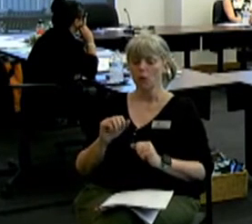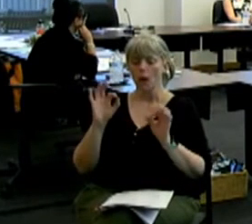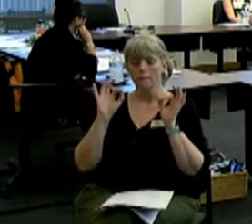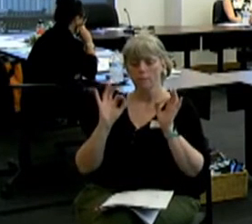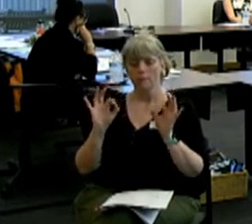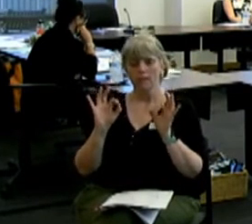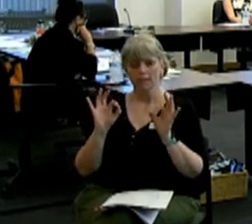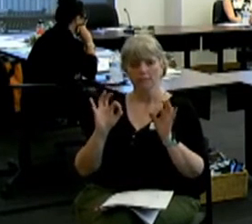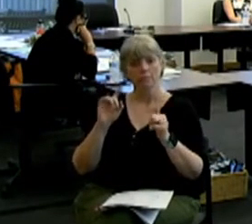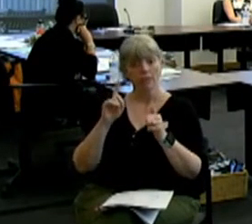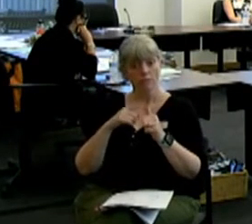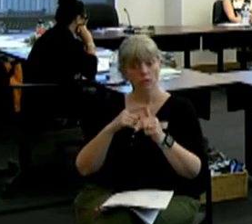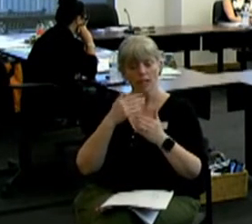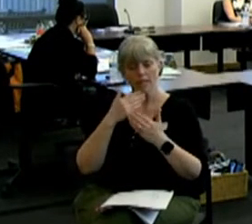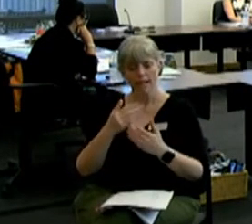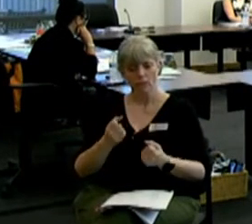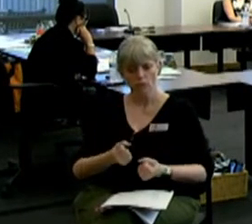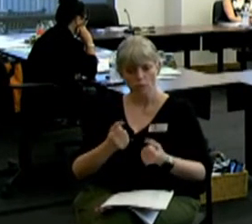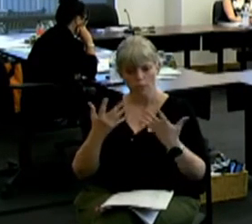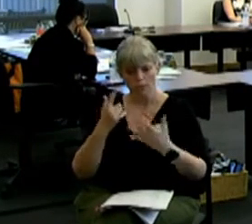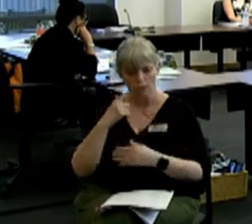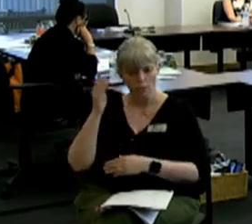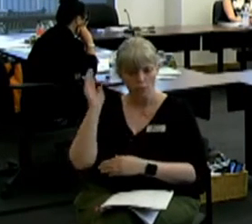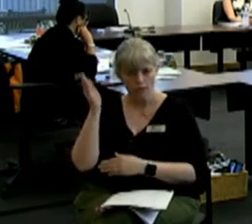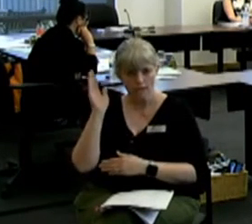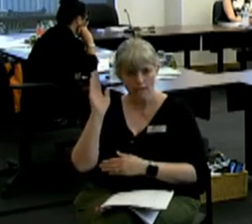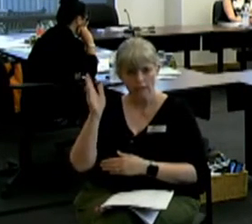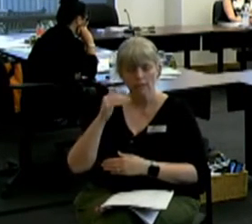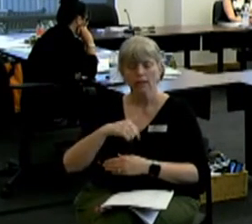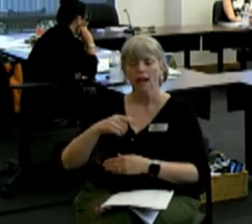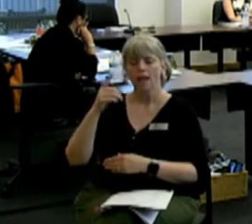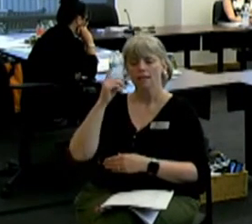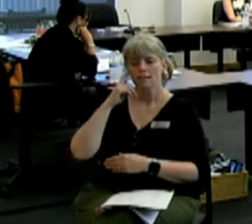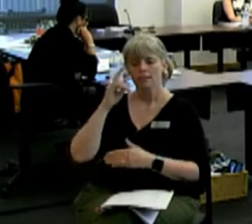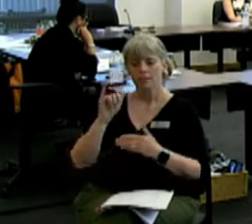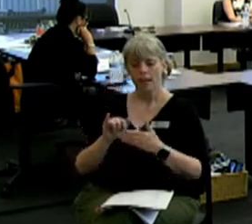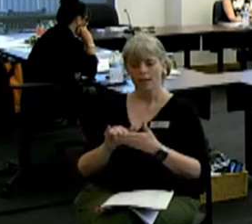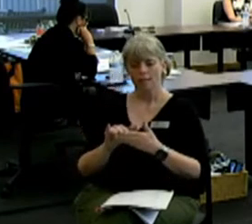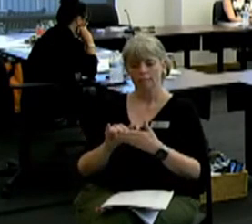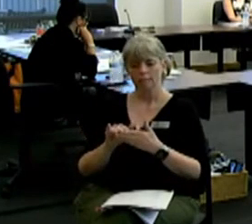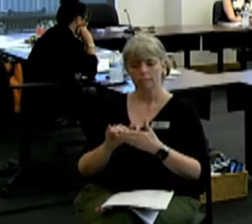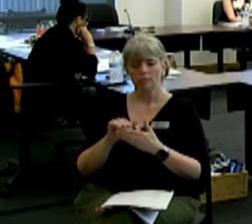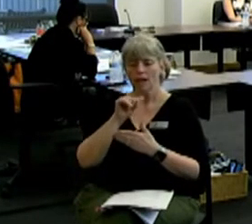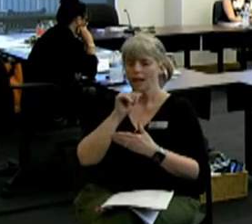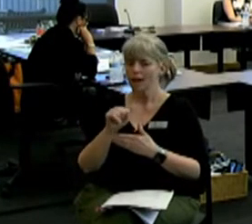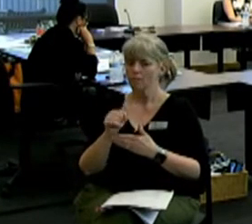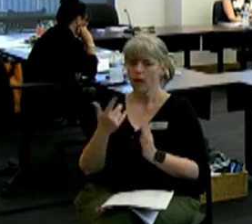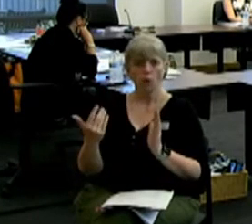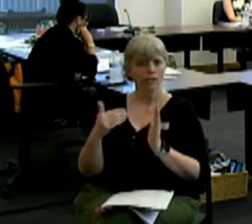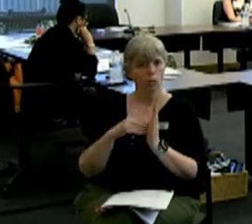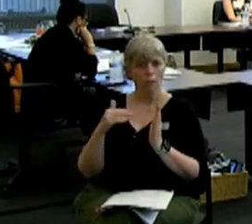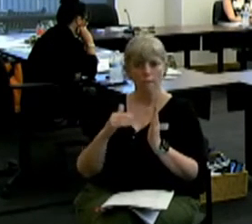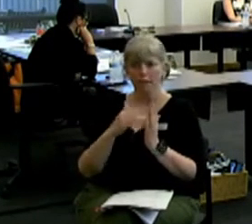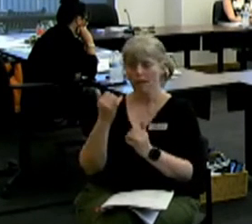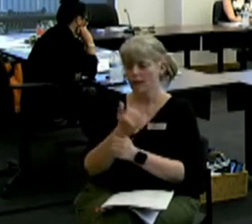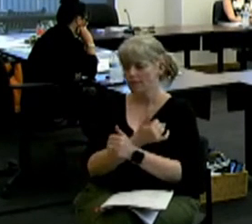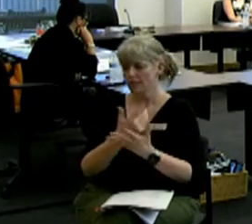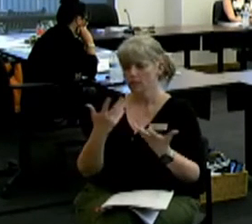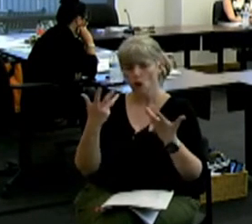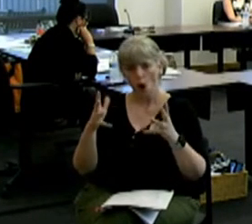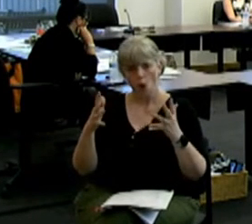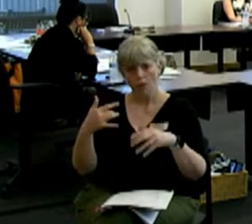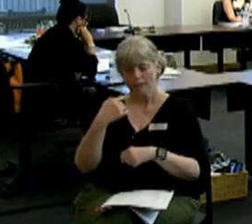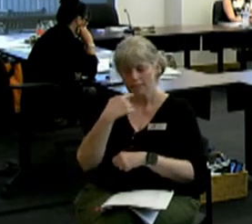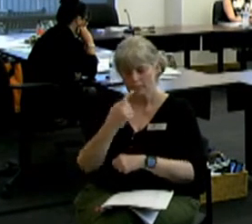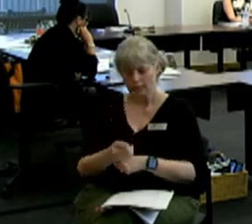Okay, perfect. First, thank you so much for the presentation. And I think I'm not going to repeat everything that has been